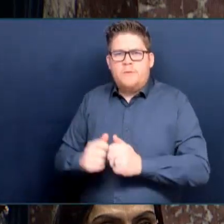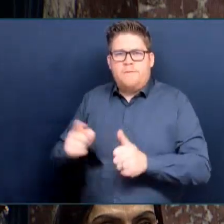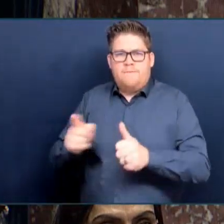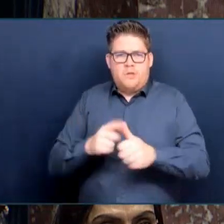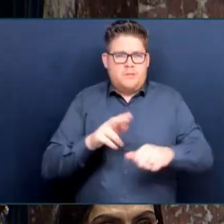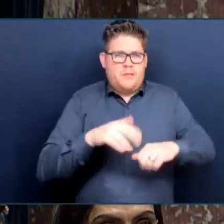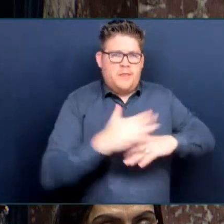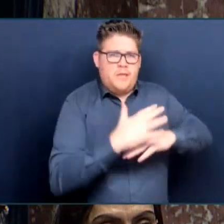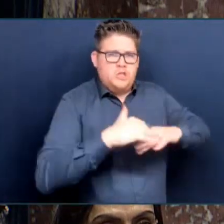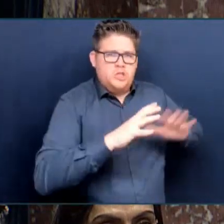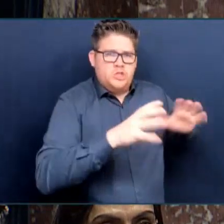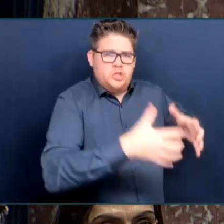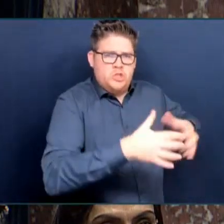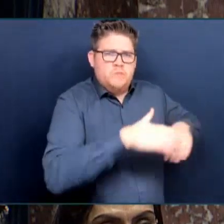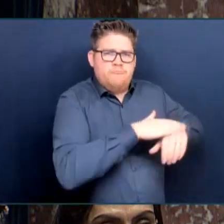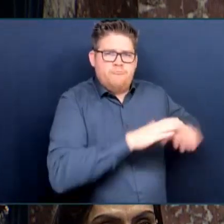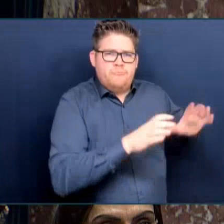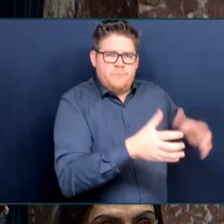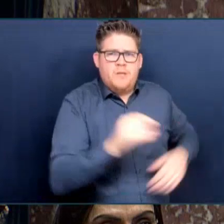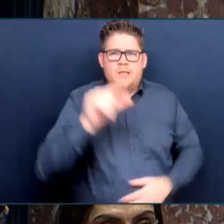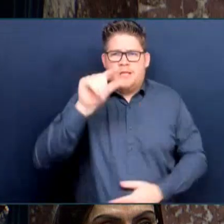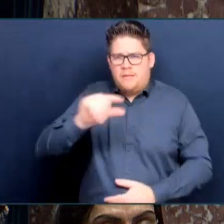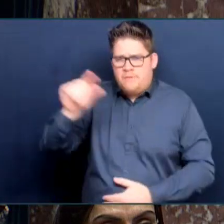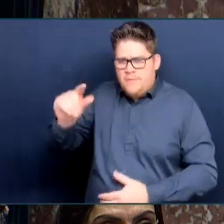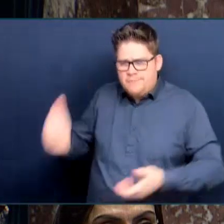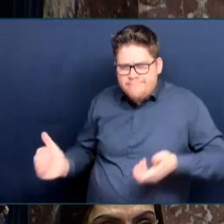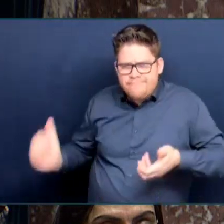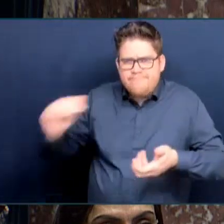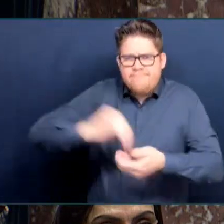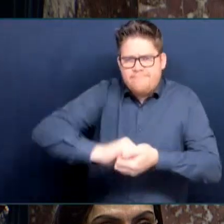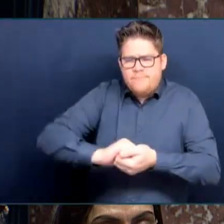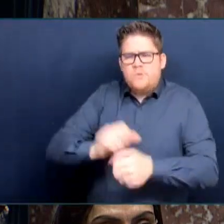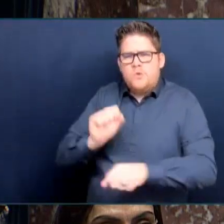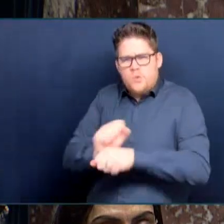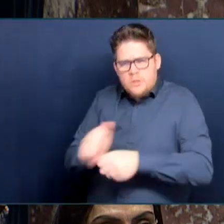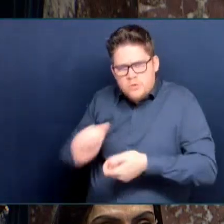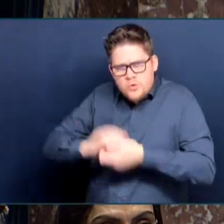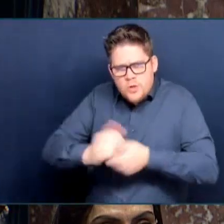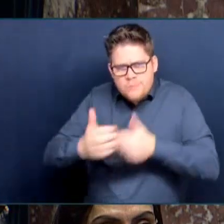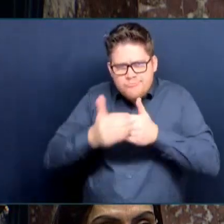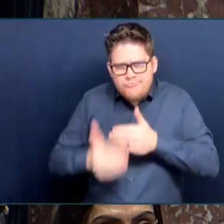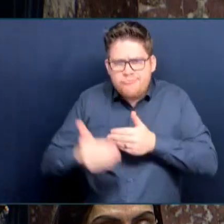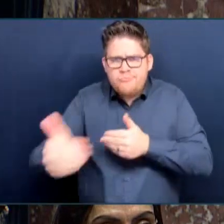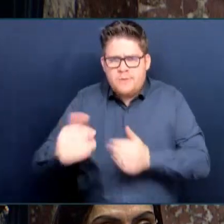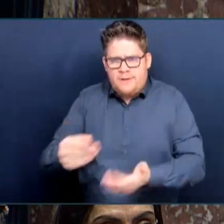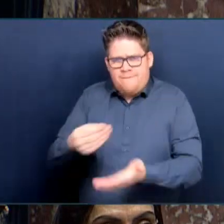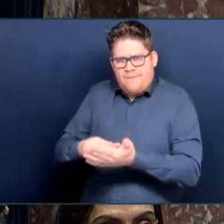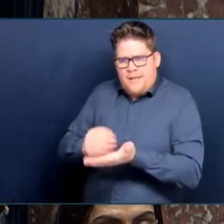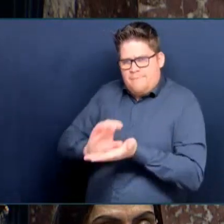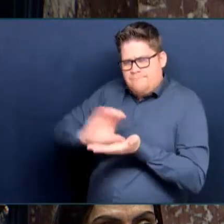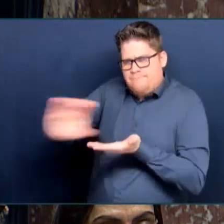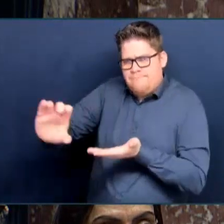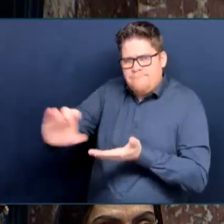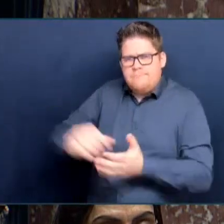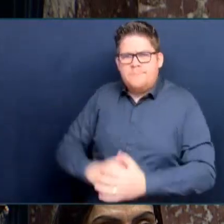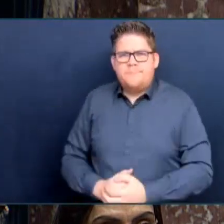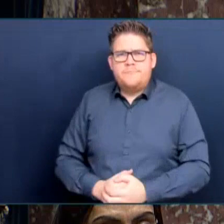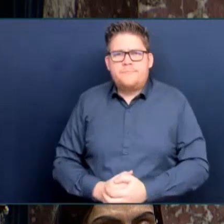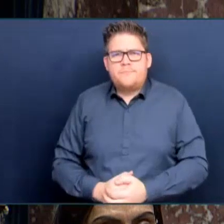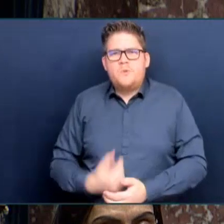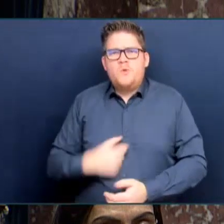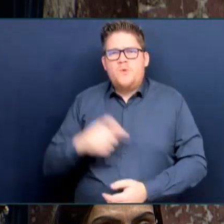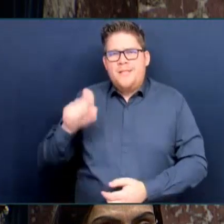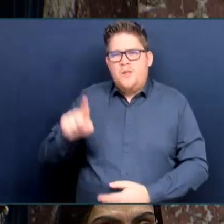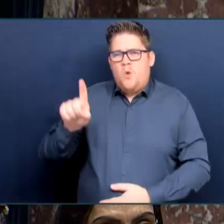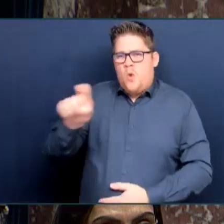co-governance and a sustainable model for the trust requires a generational $150 million investment. The business plan submitted to